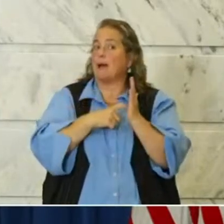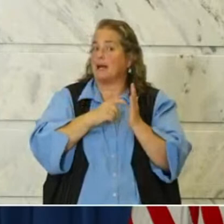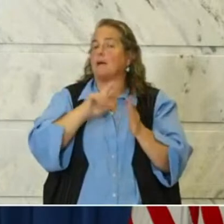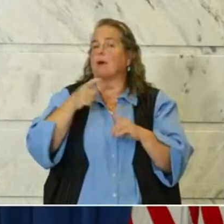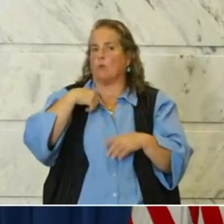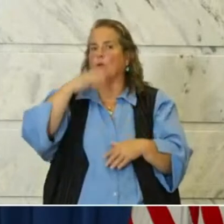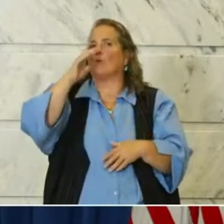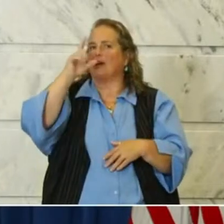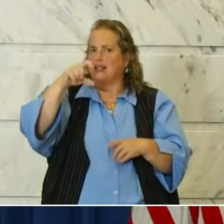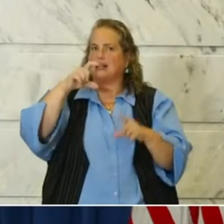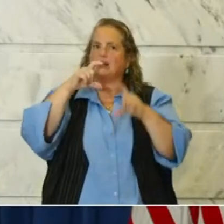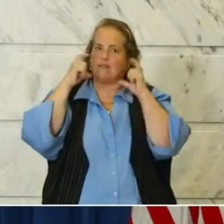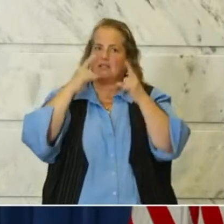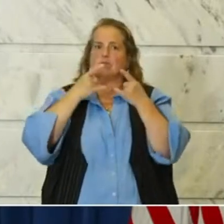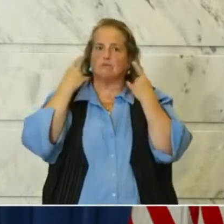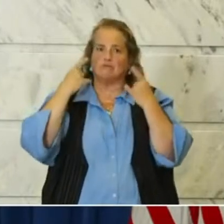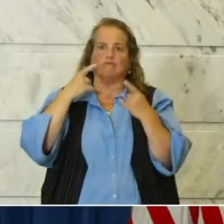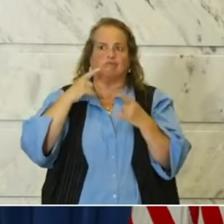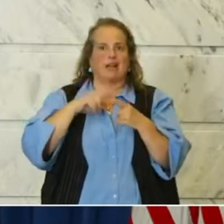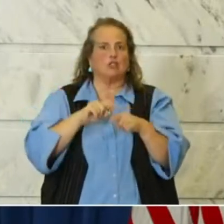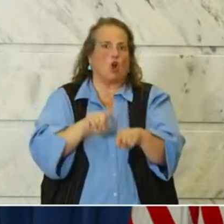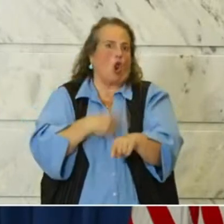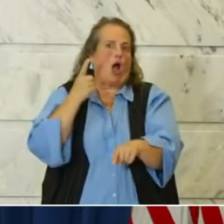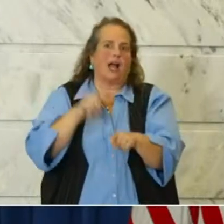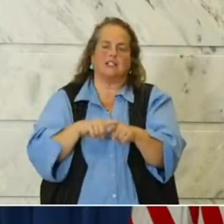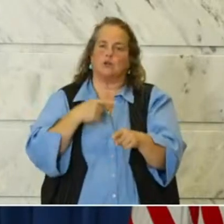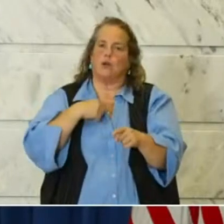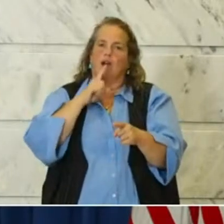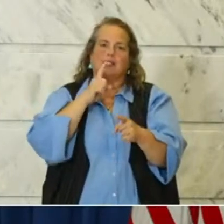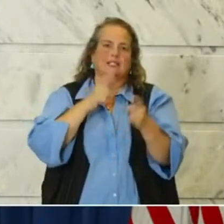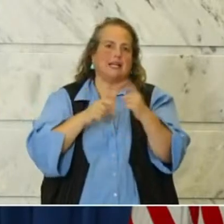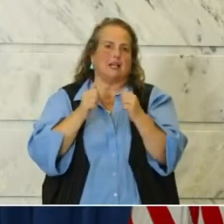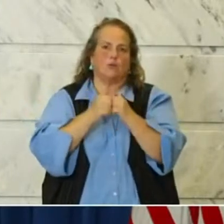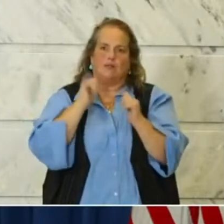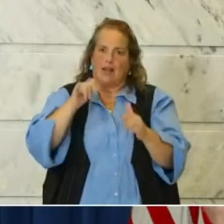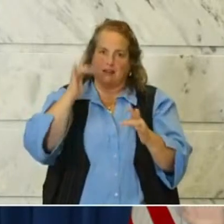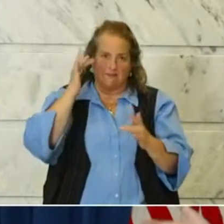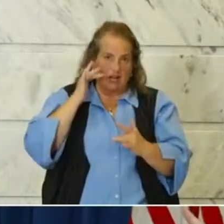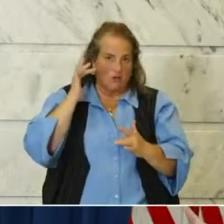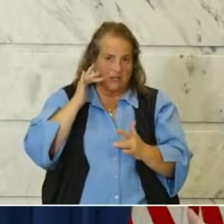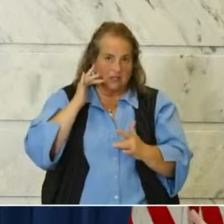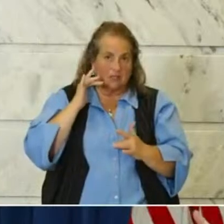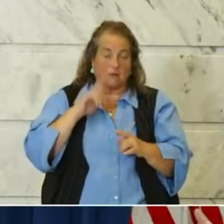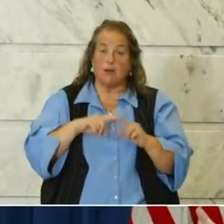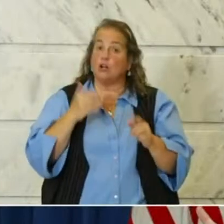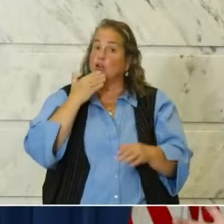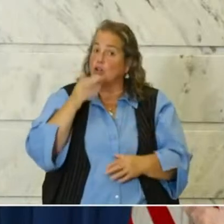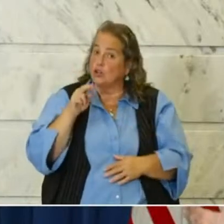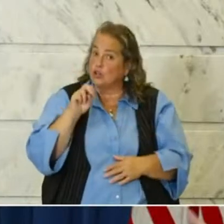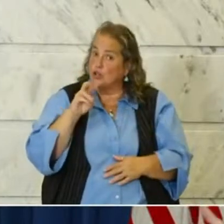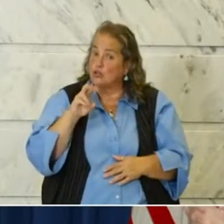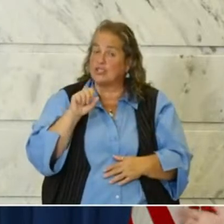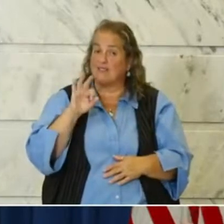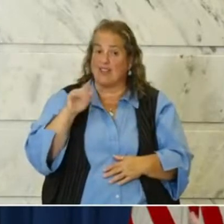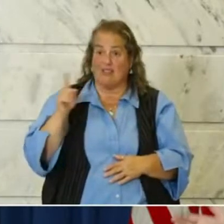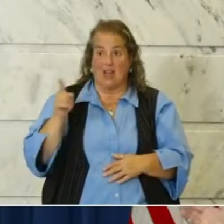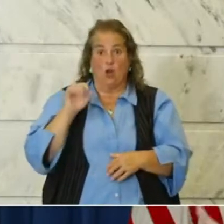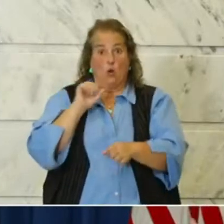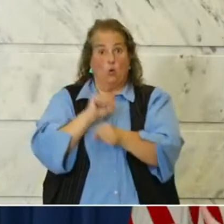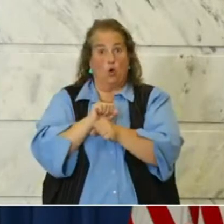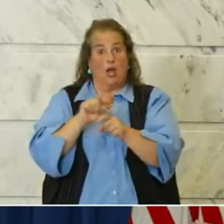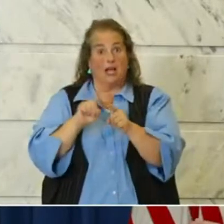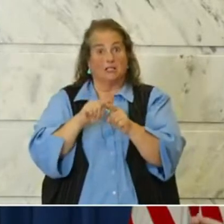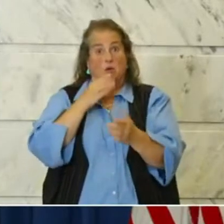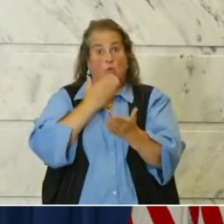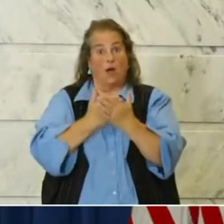need facial coverings for as long as we are dealing with this virus. But here's the good news. If they work as well as